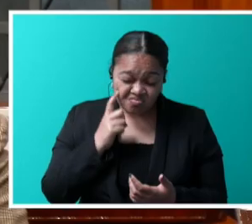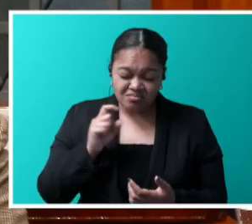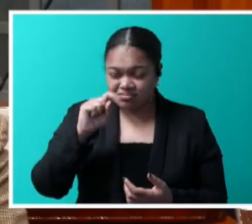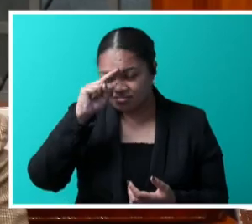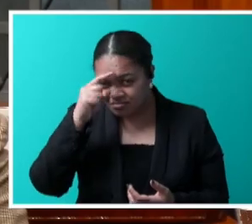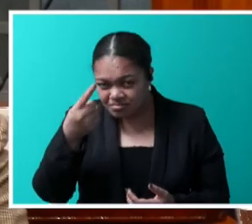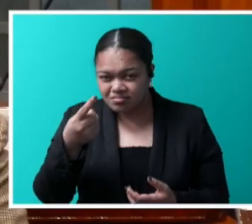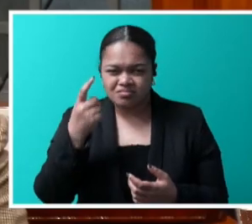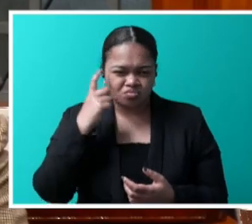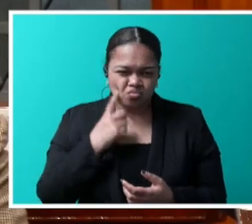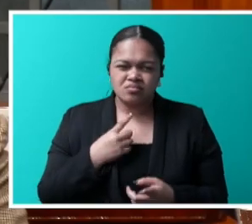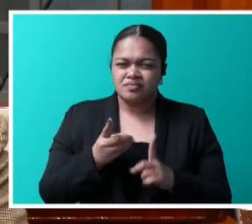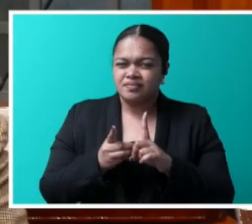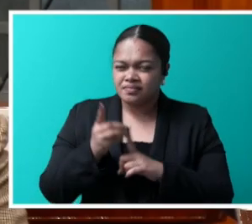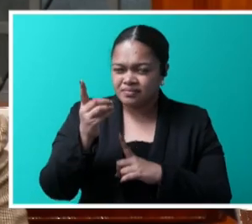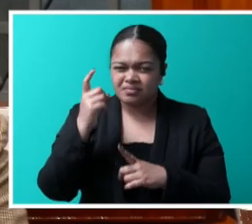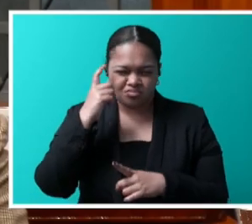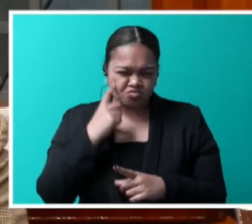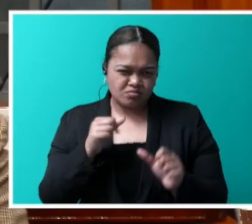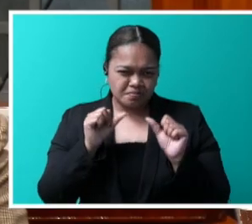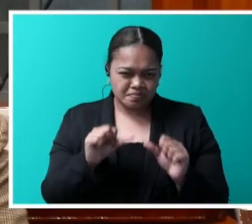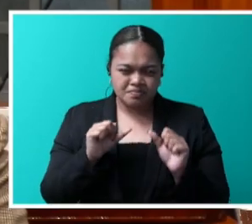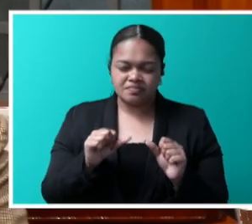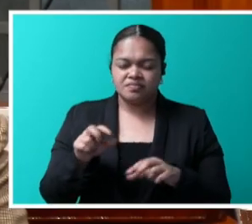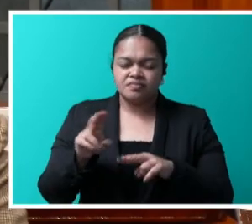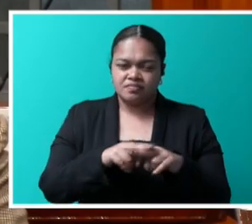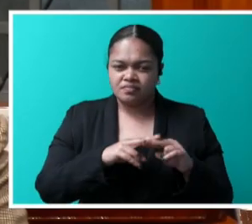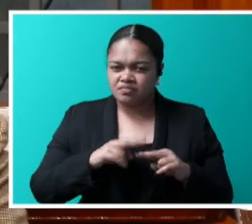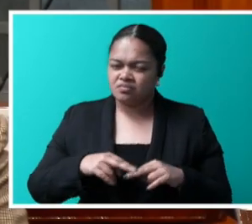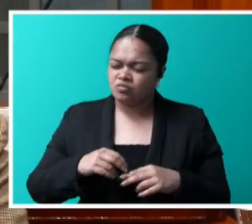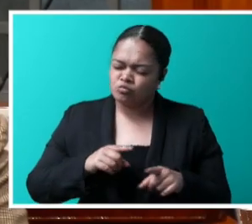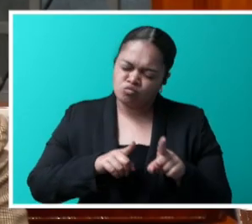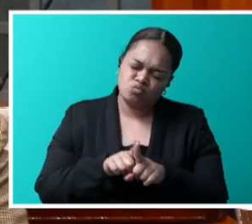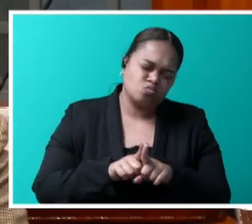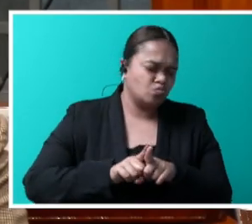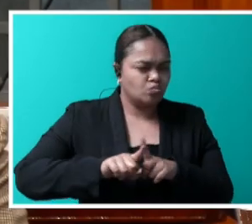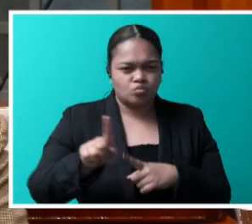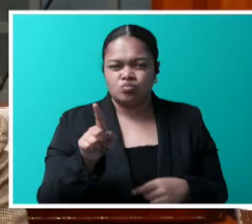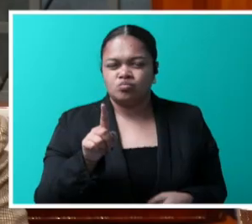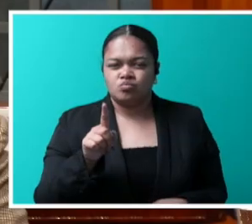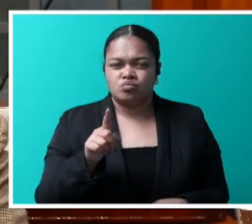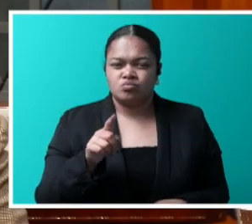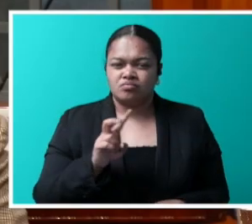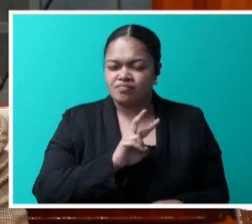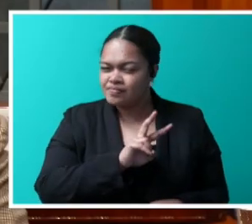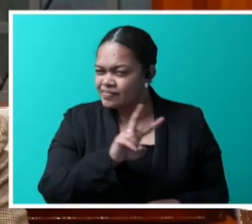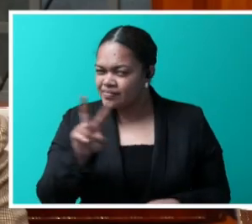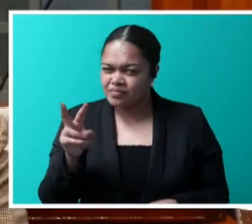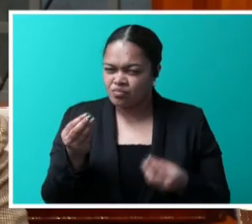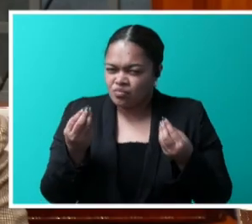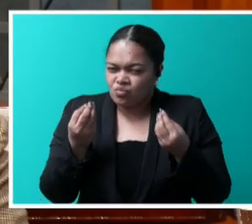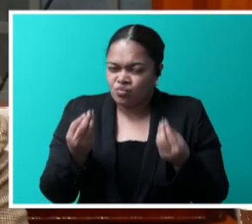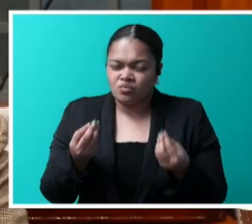develop, and protect one of Fiji's most valuable strategic assets, our